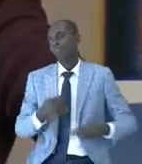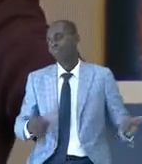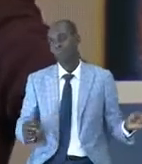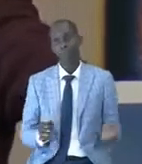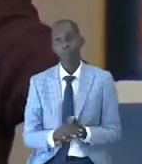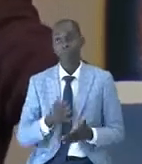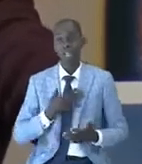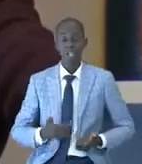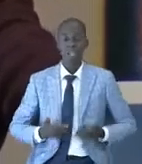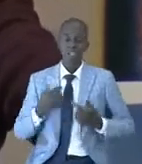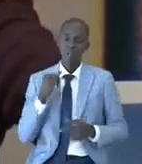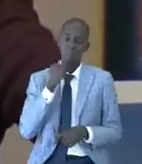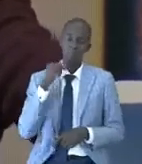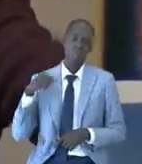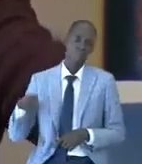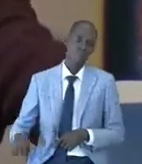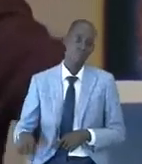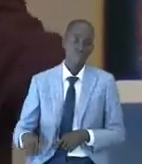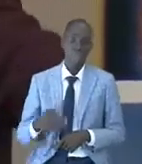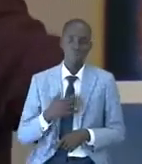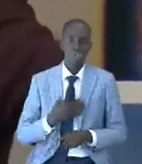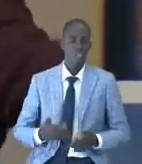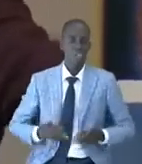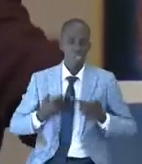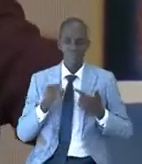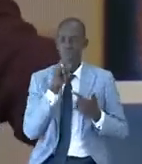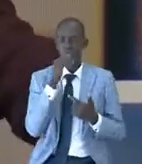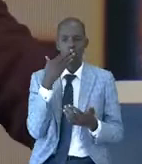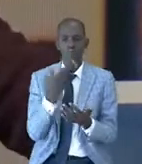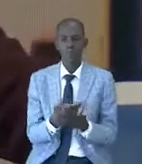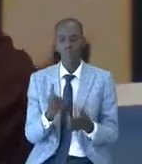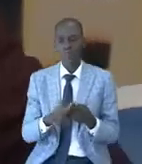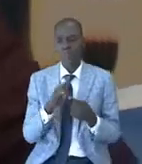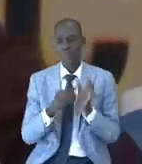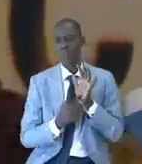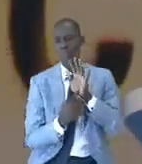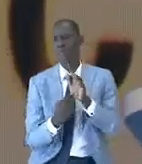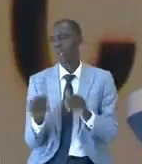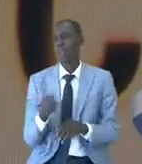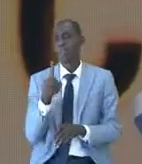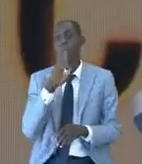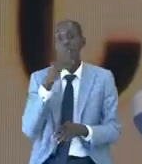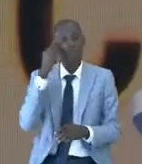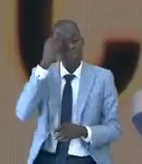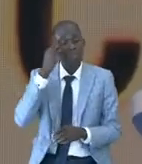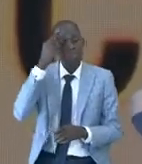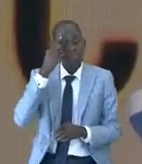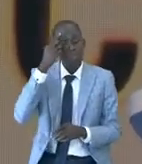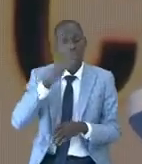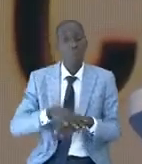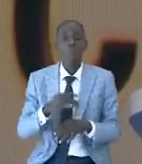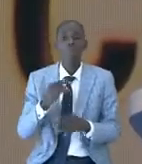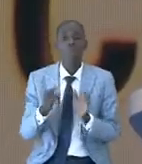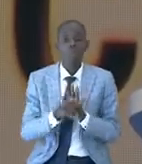is down. My life is unpresentable. Anywhere, you're meditating on the wrong thing.